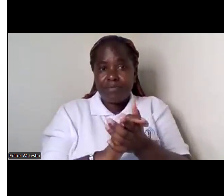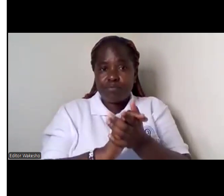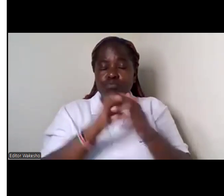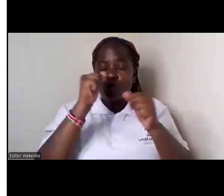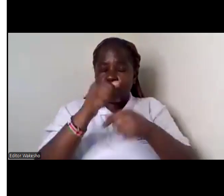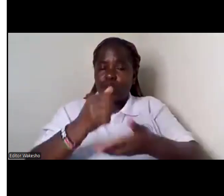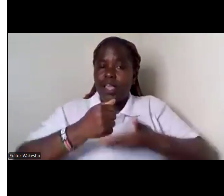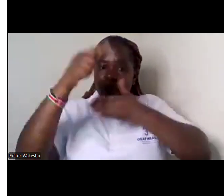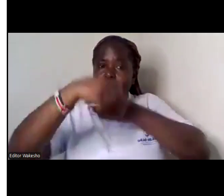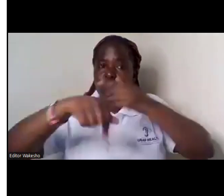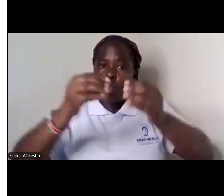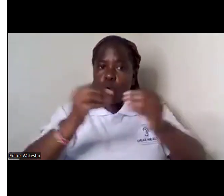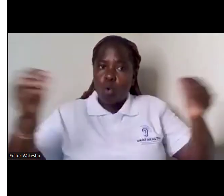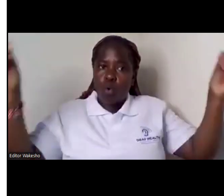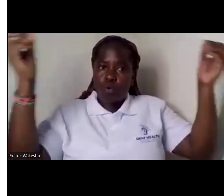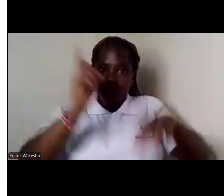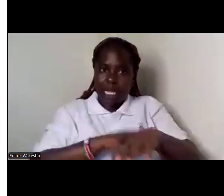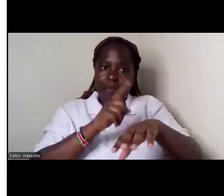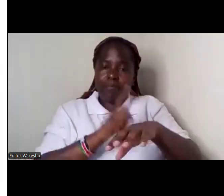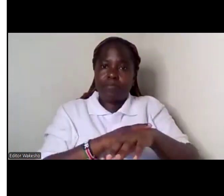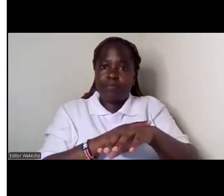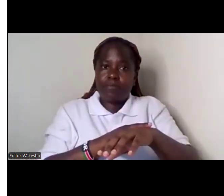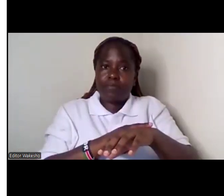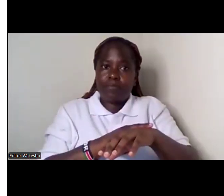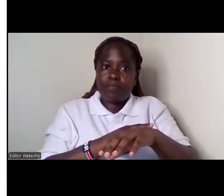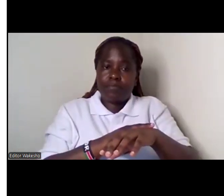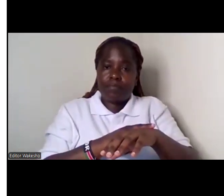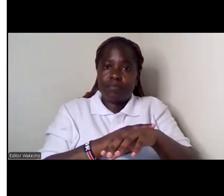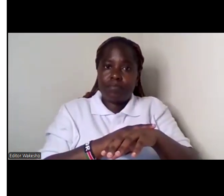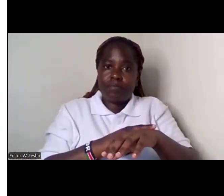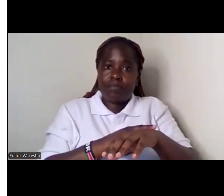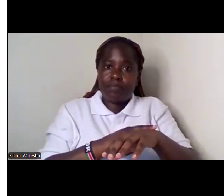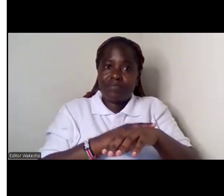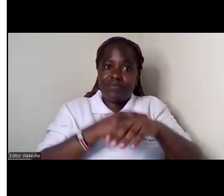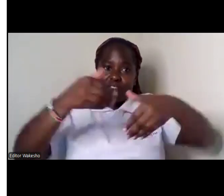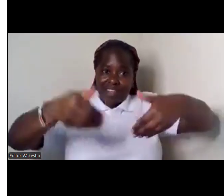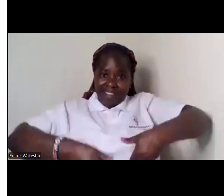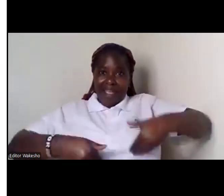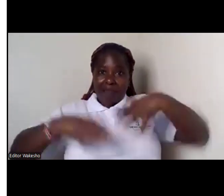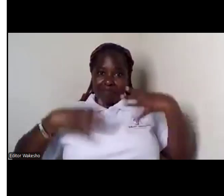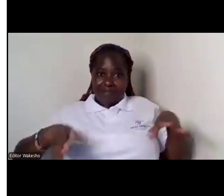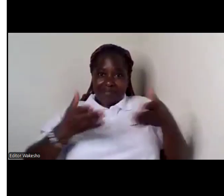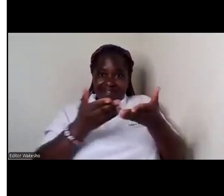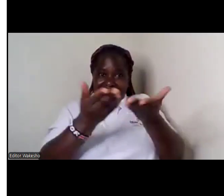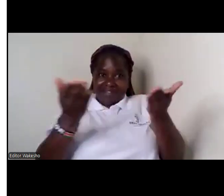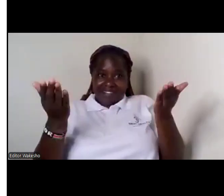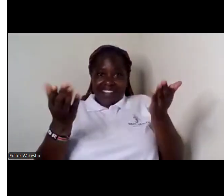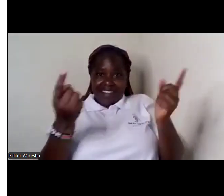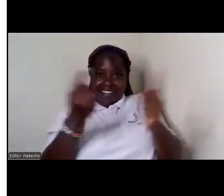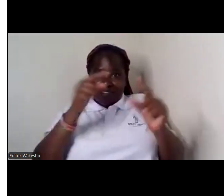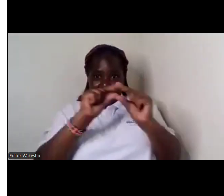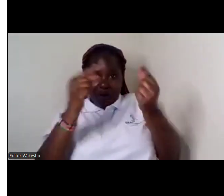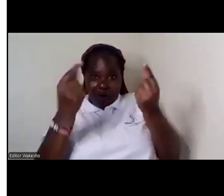us, especially, allow me to say, the young persons in our group who are still